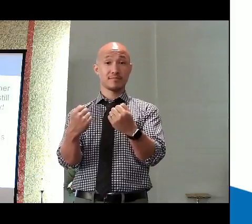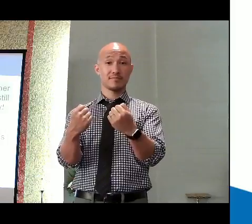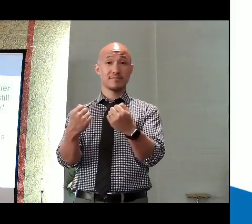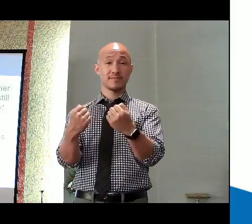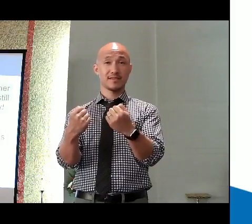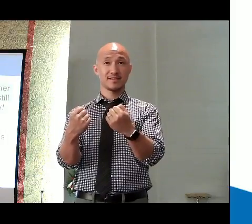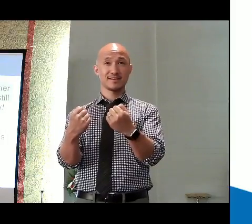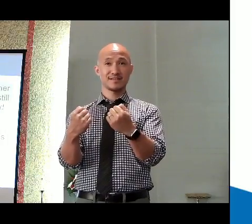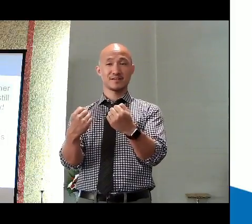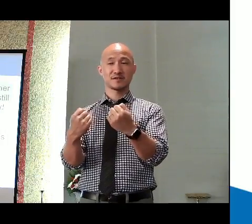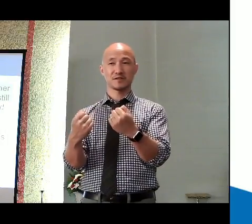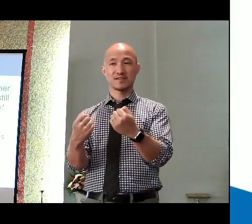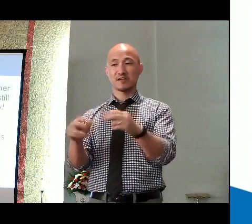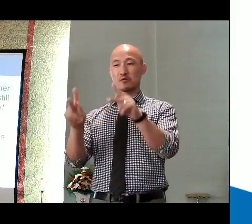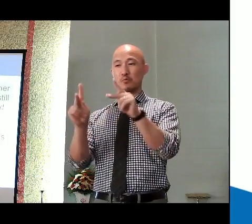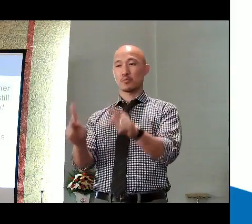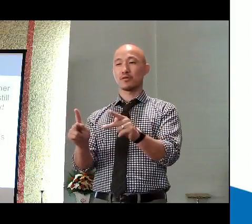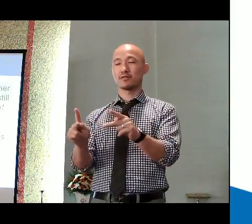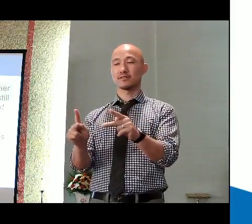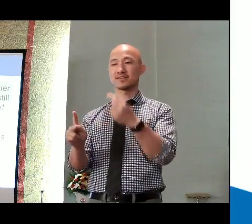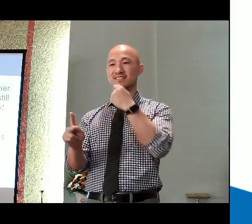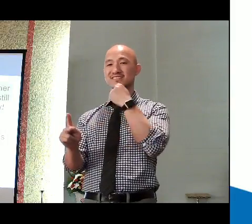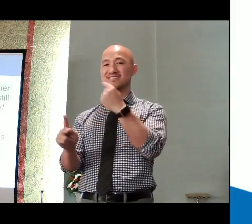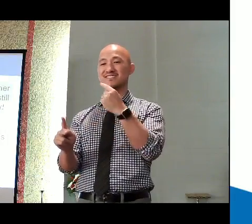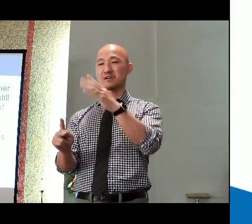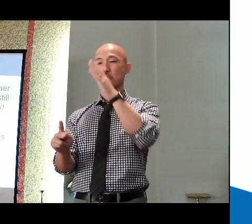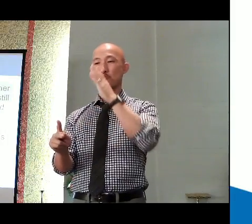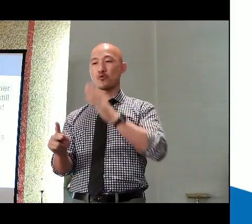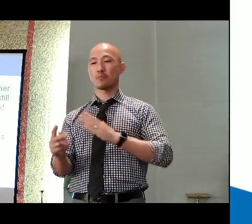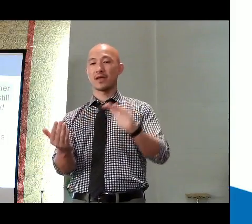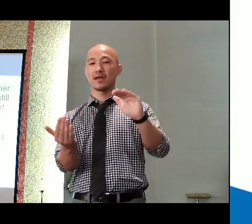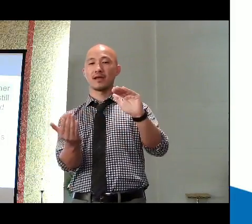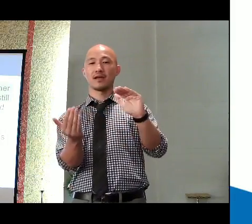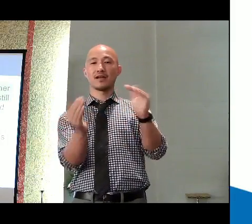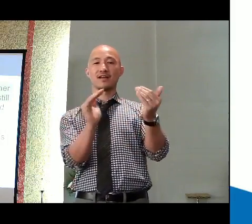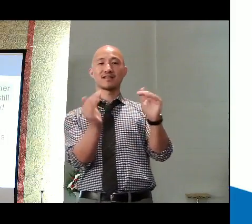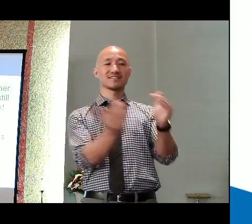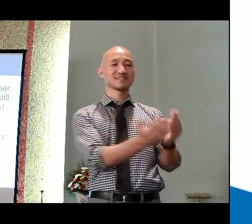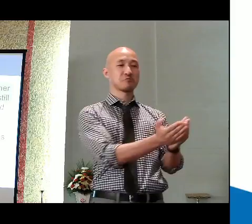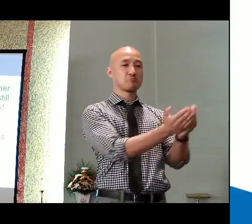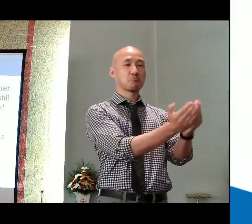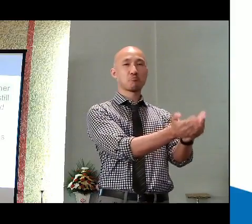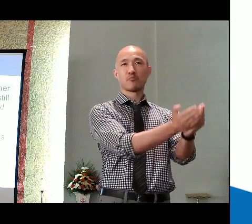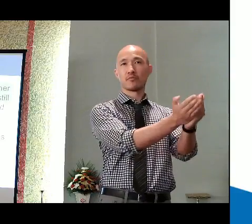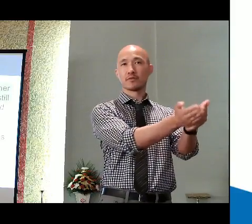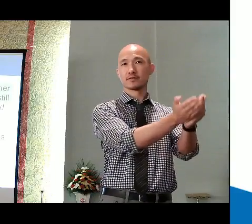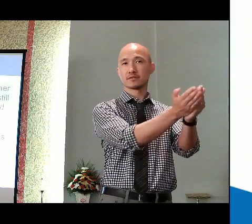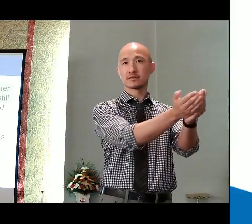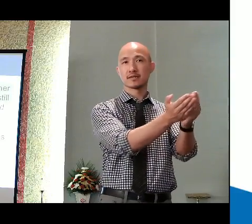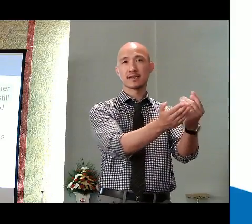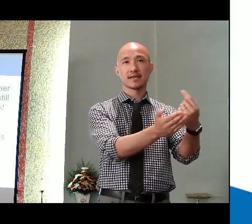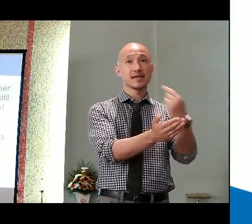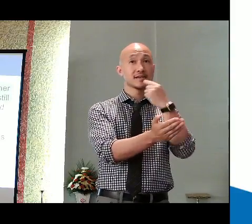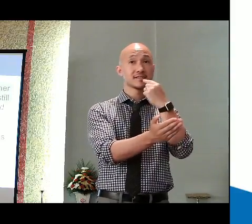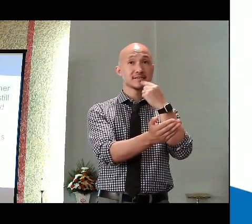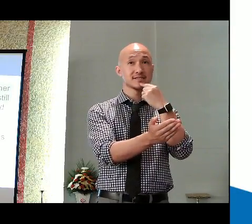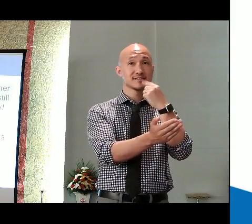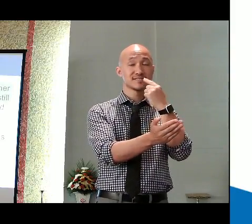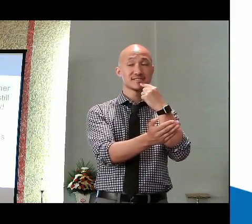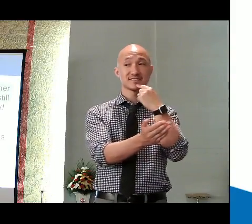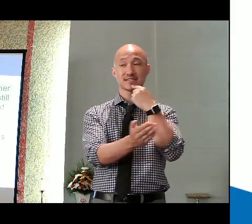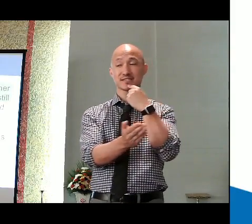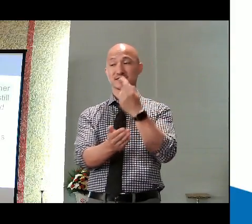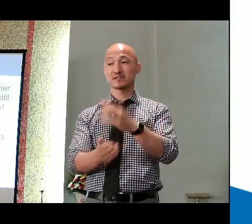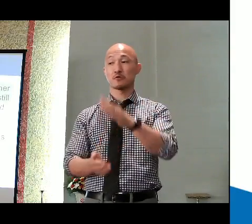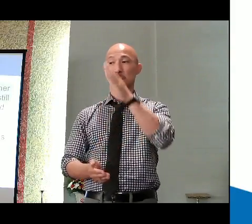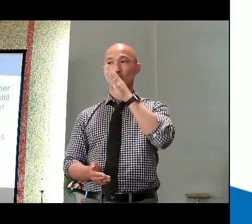these ships are really huge, right? Bringing their good, bringing their food from afar. And it talks about how she gets up while it's still night.